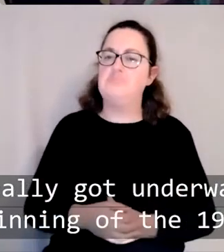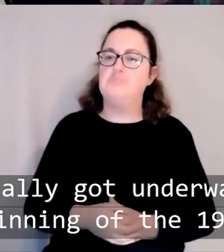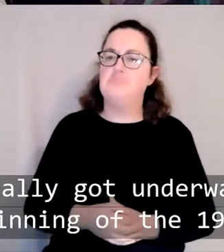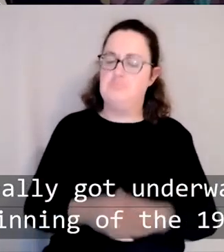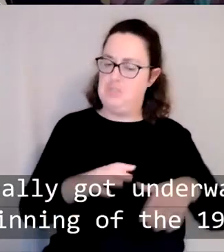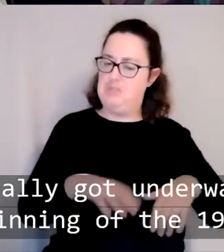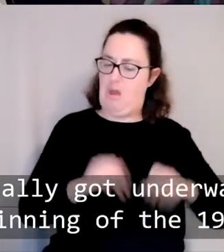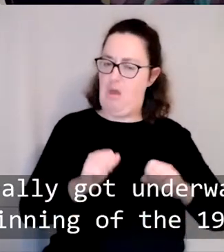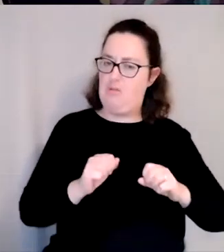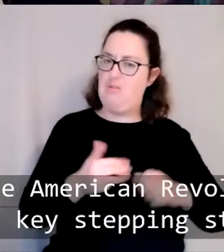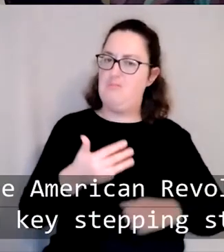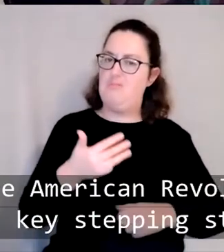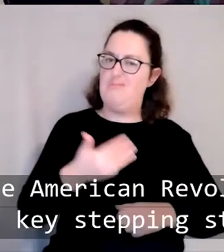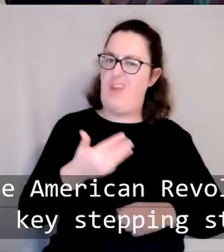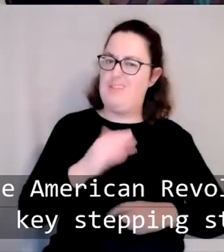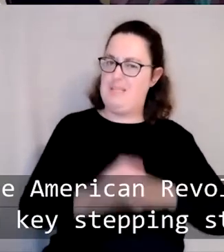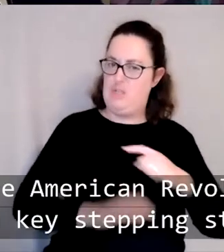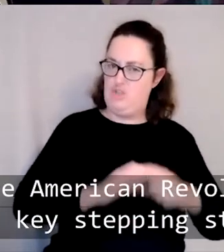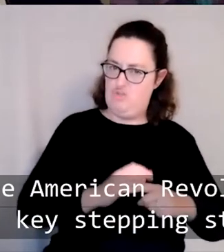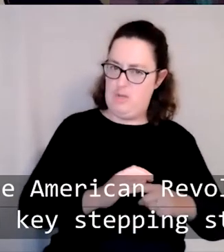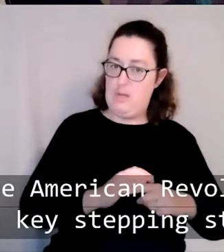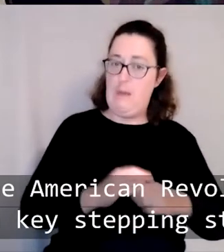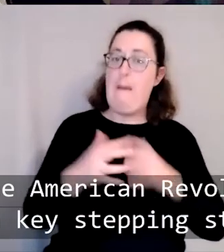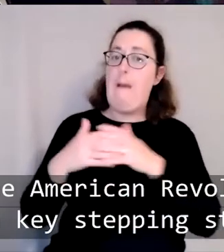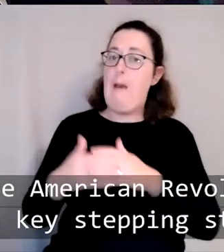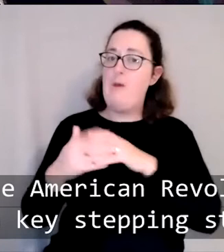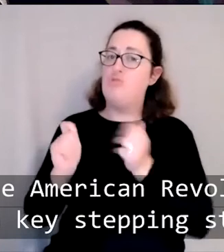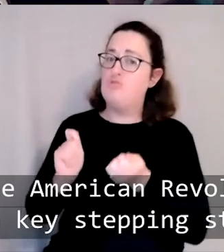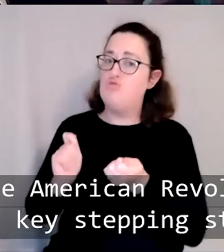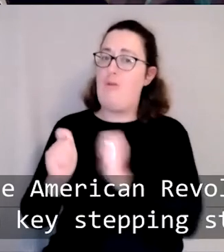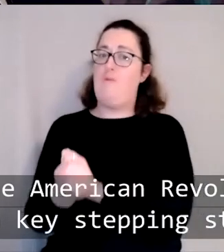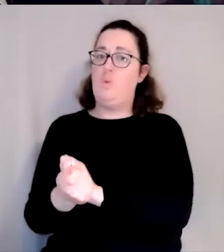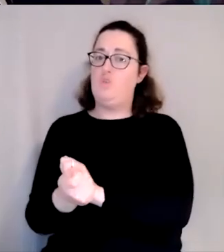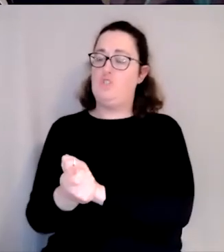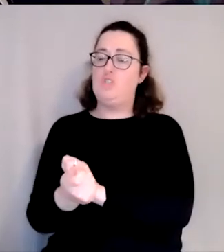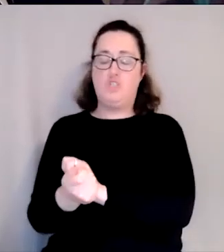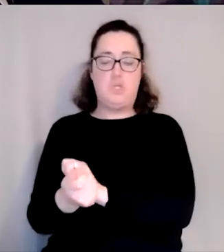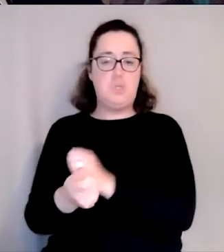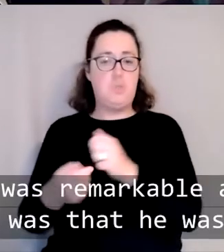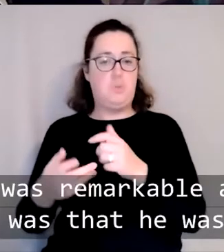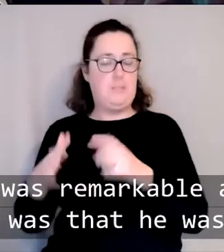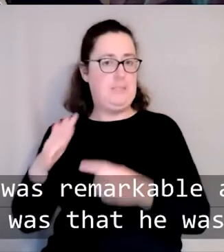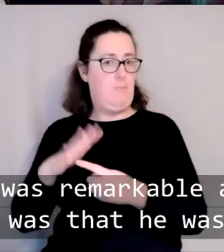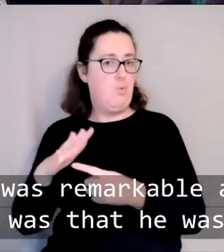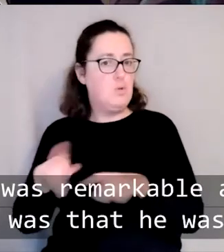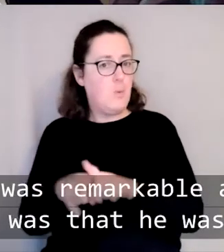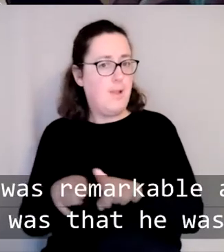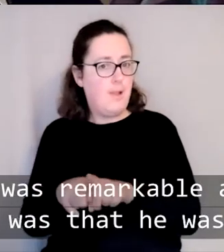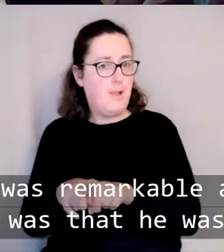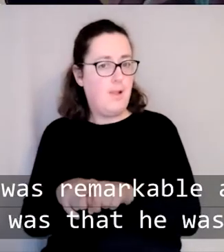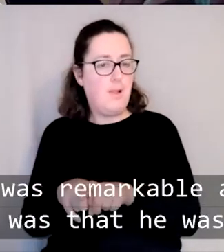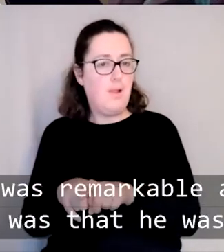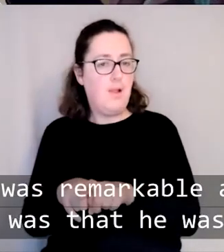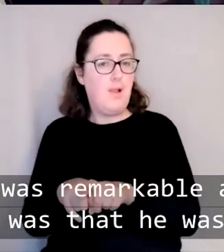underway at the beginning of the 19th century, and the American Revolution was a key stepping stone. And what was remarkable